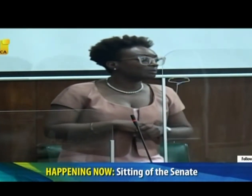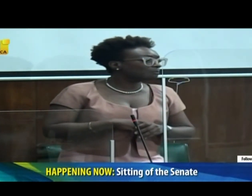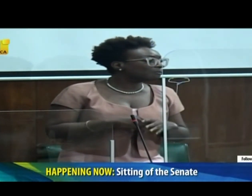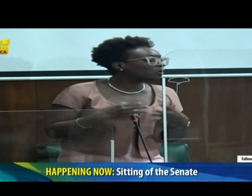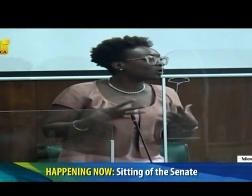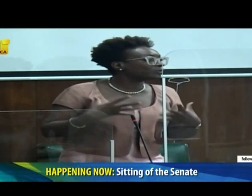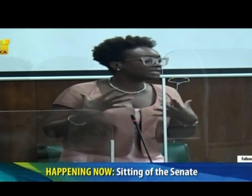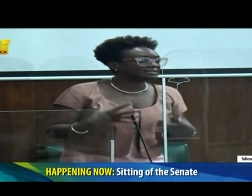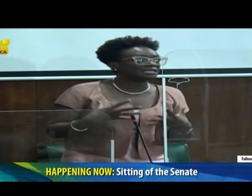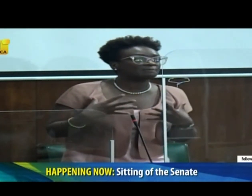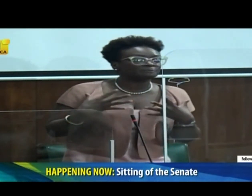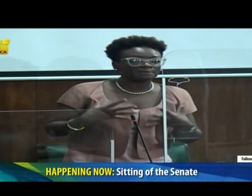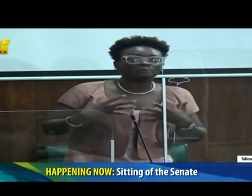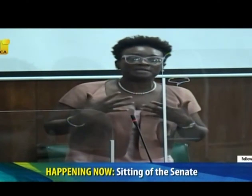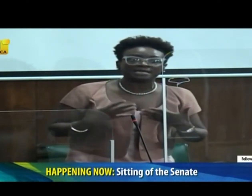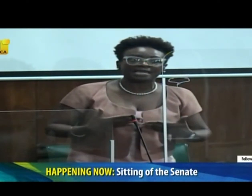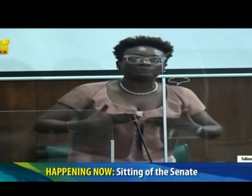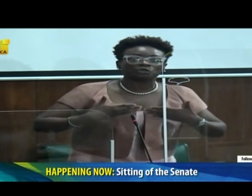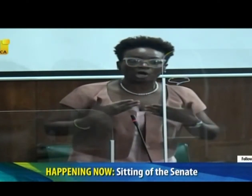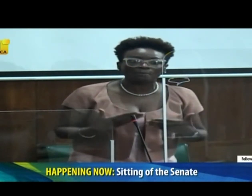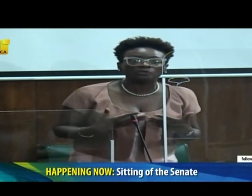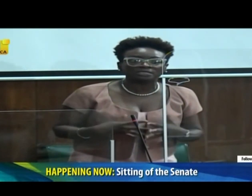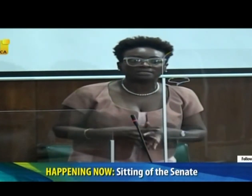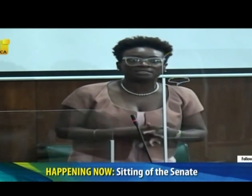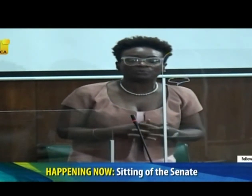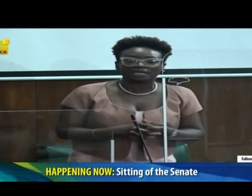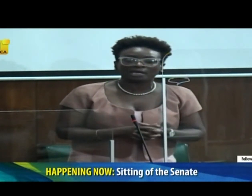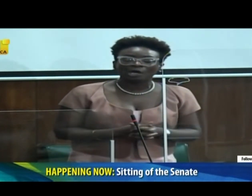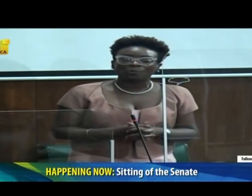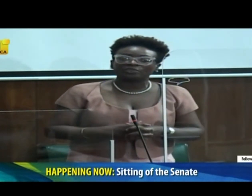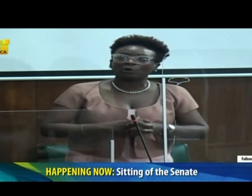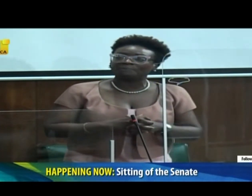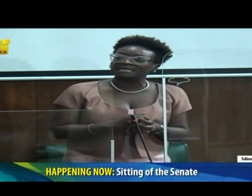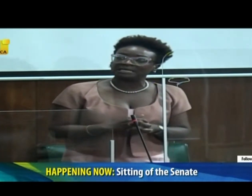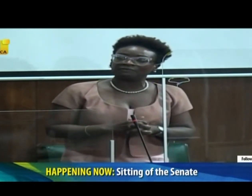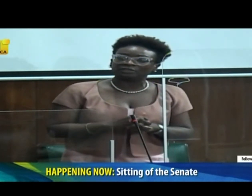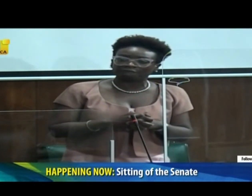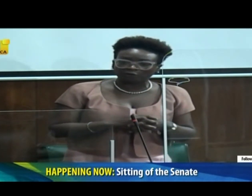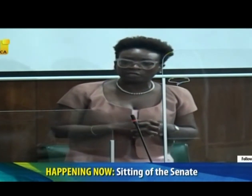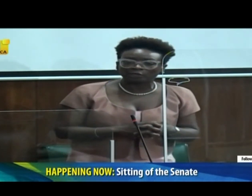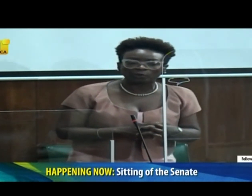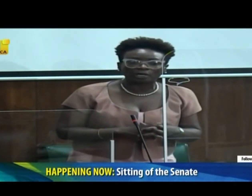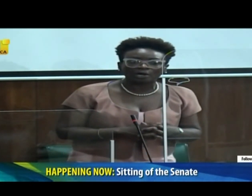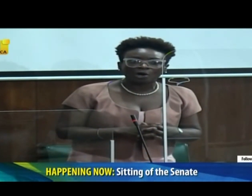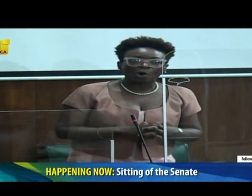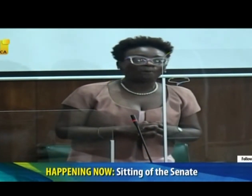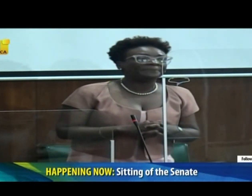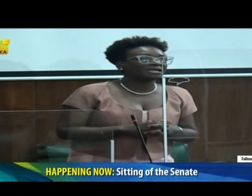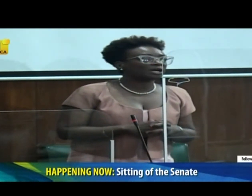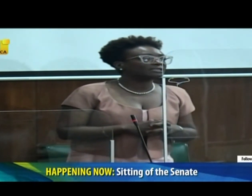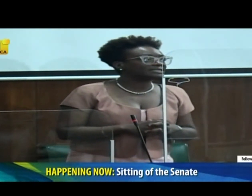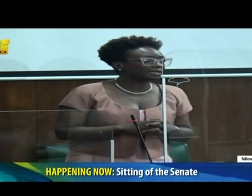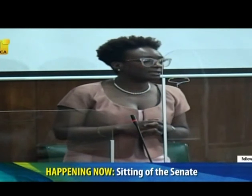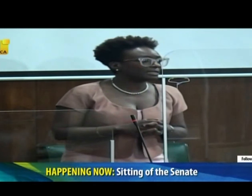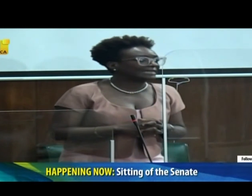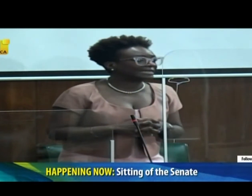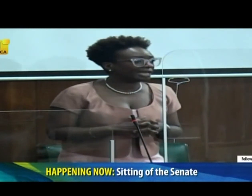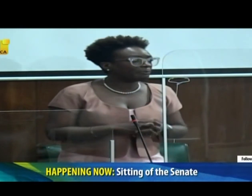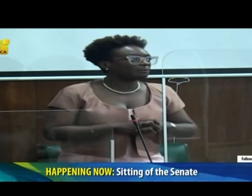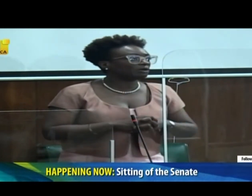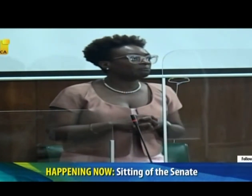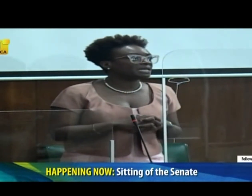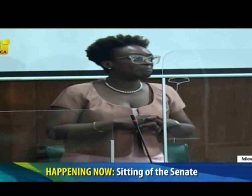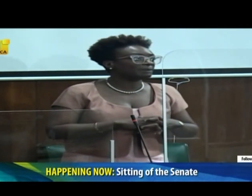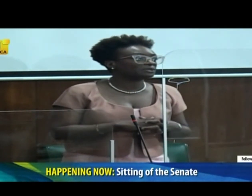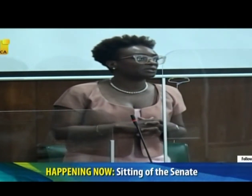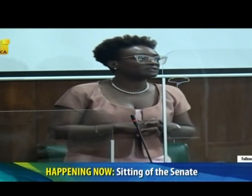the more we see people being able to come out in this way without being given the funny look or being considered incapable